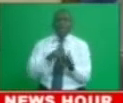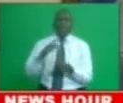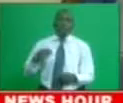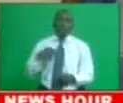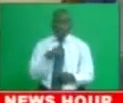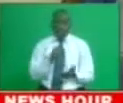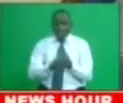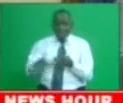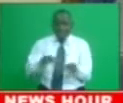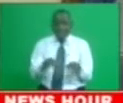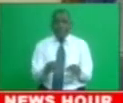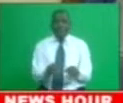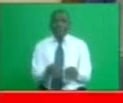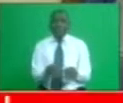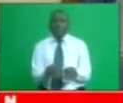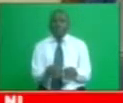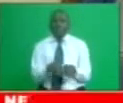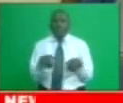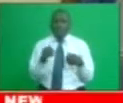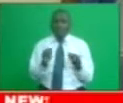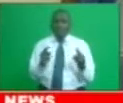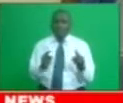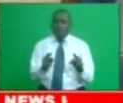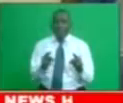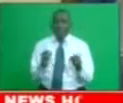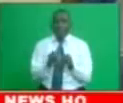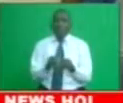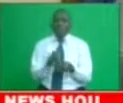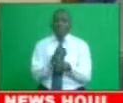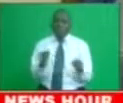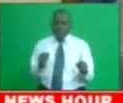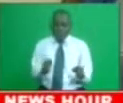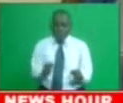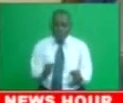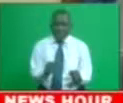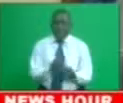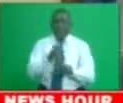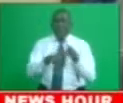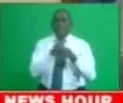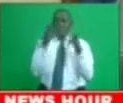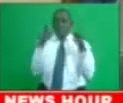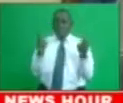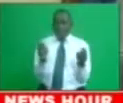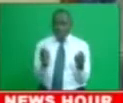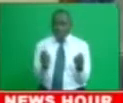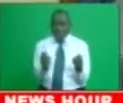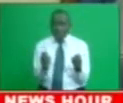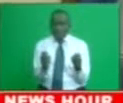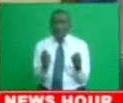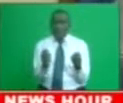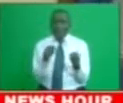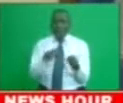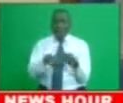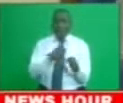This action has paid off with massive savings recorded. In international cases, this